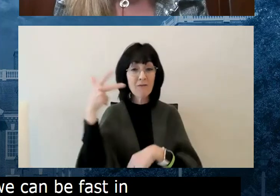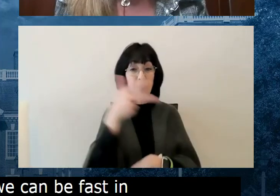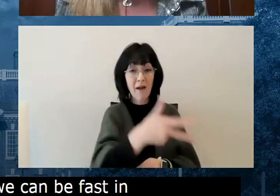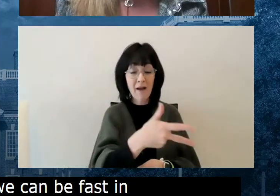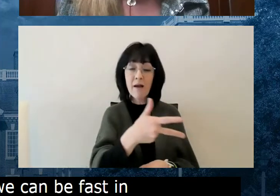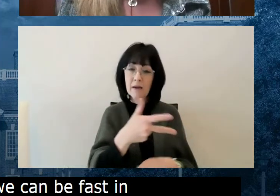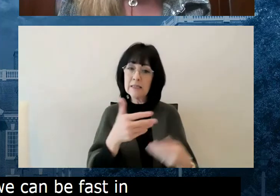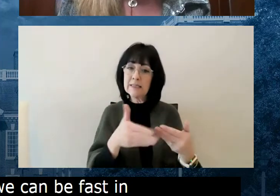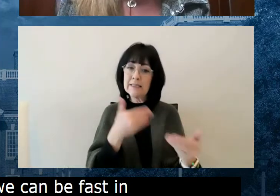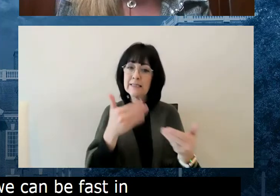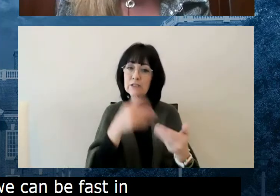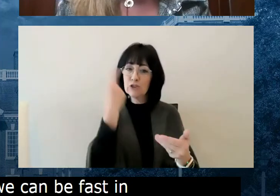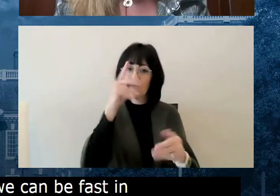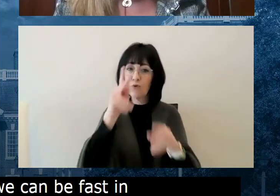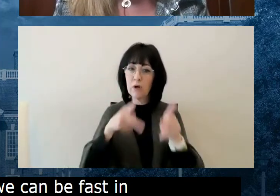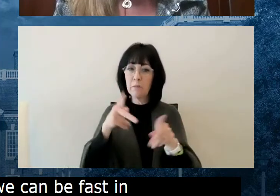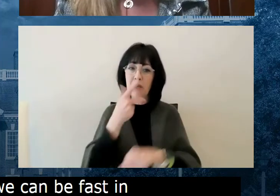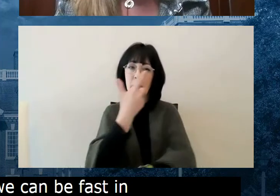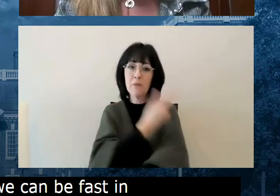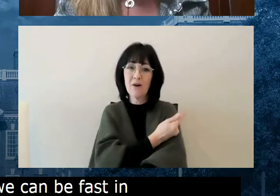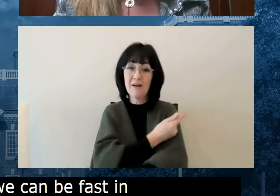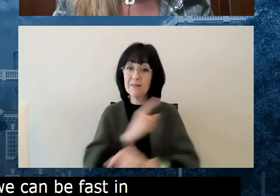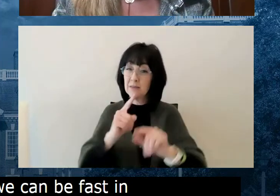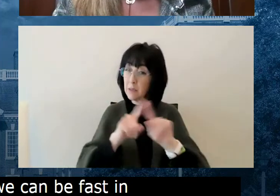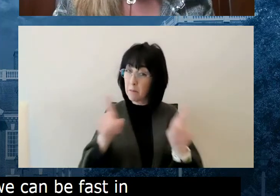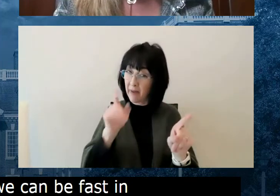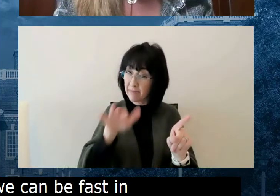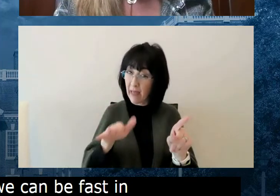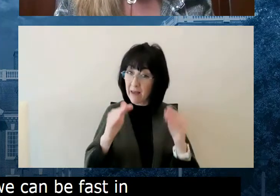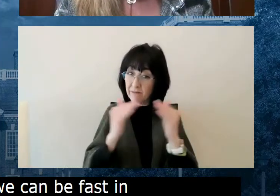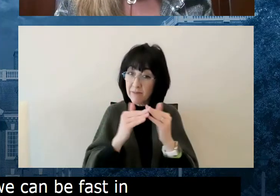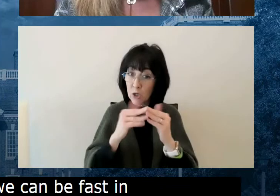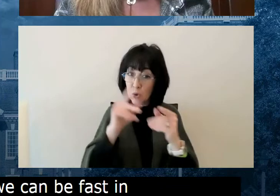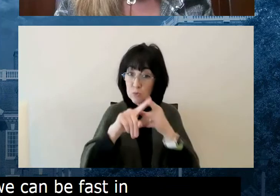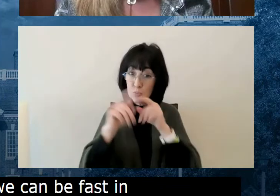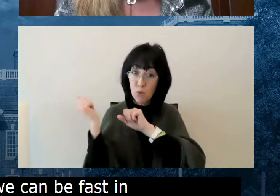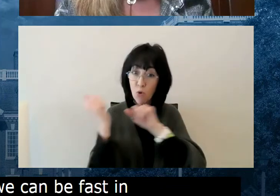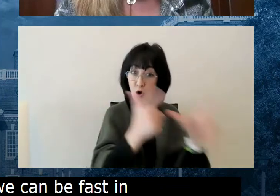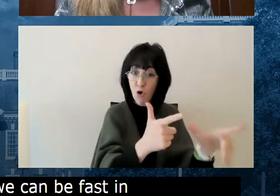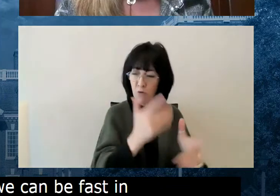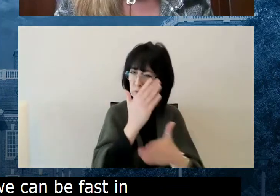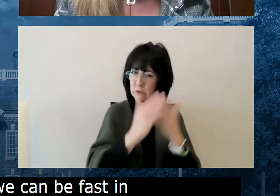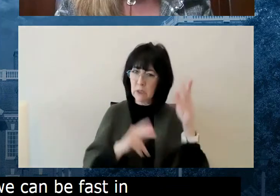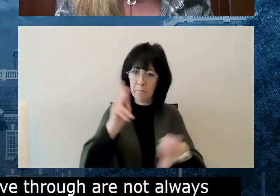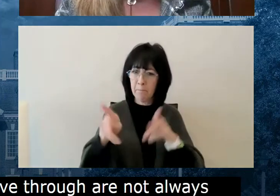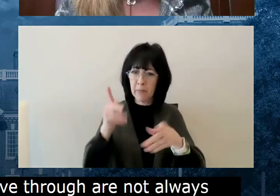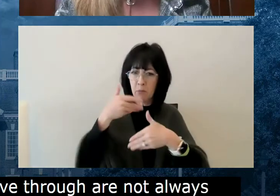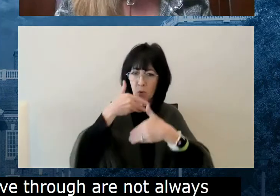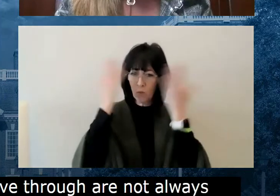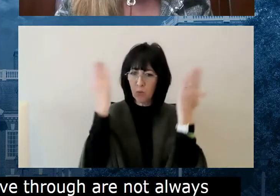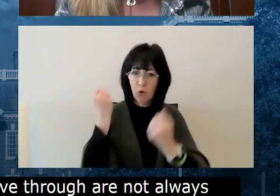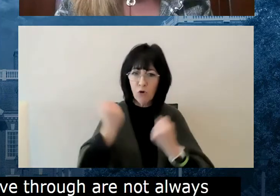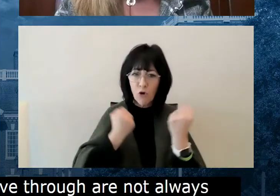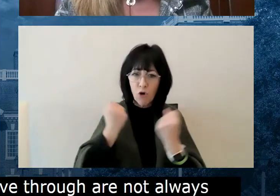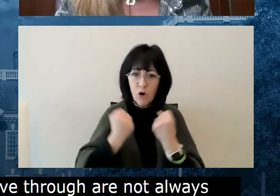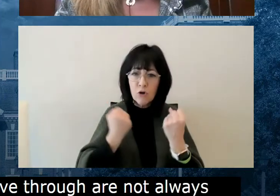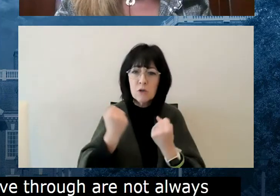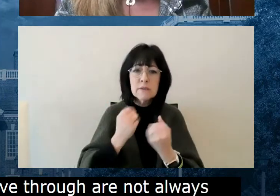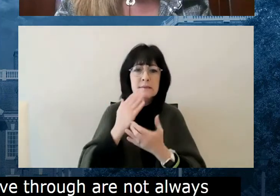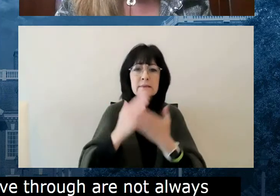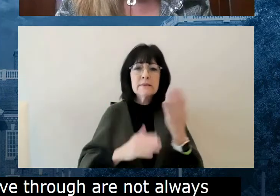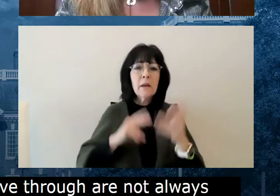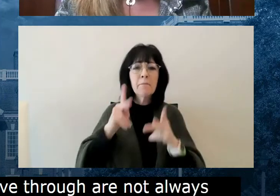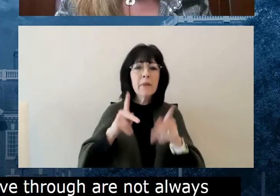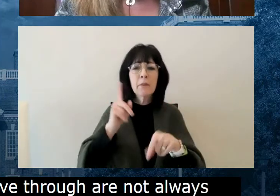always serving us as well with the fair goal. So especially from February forward, we and many others in the state